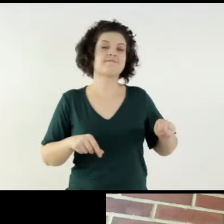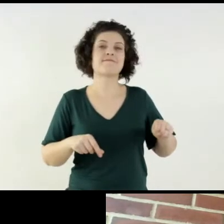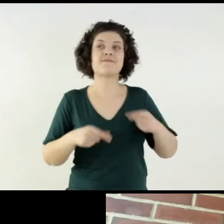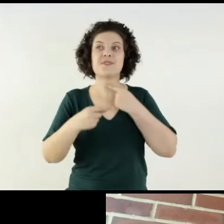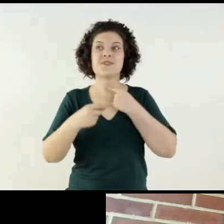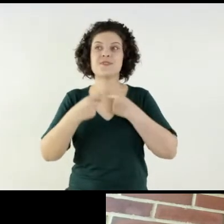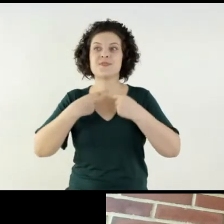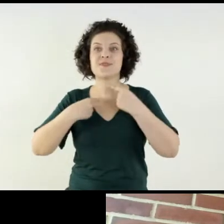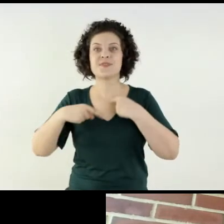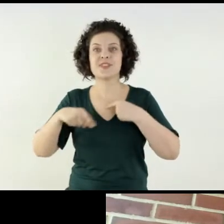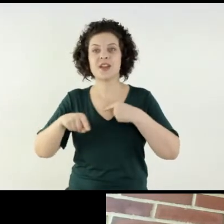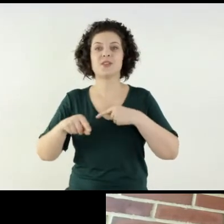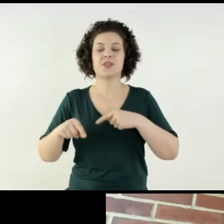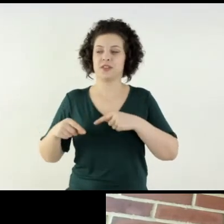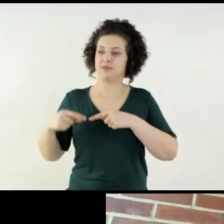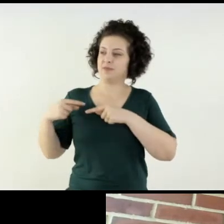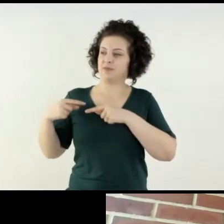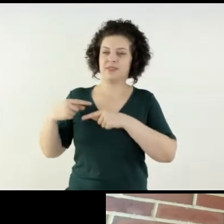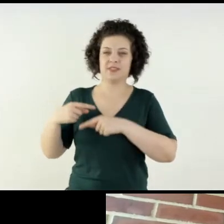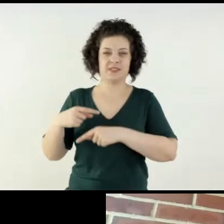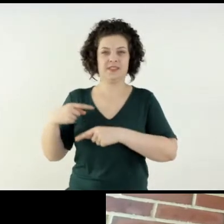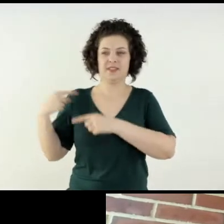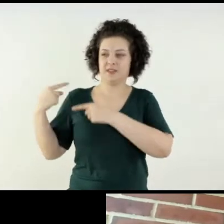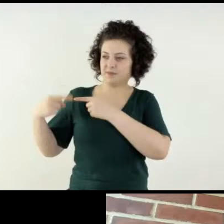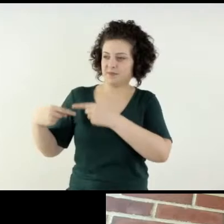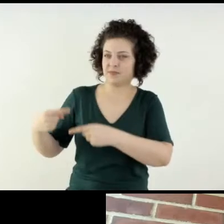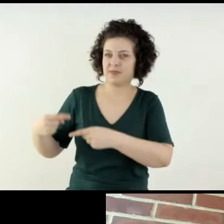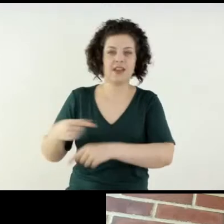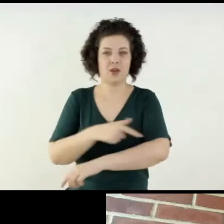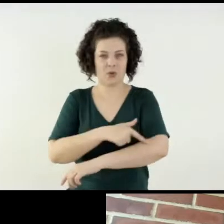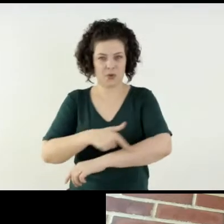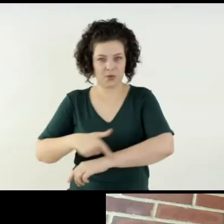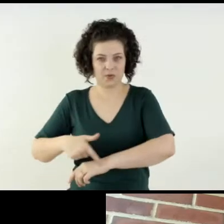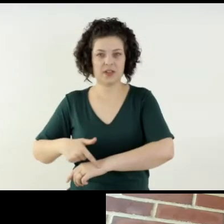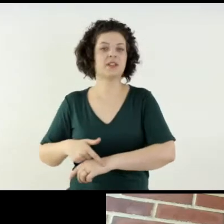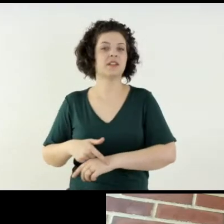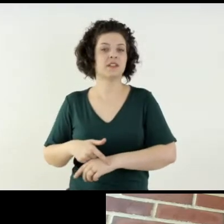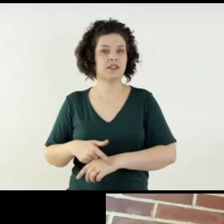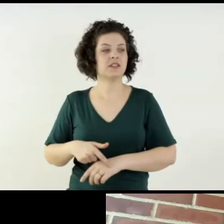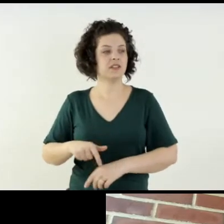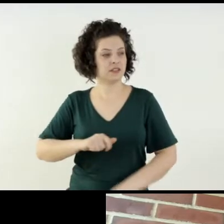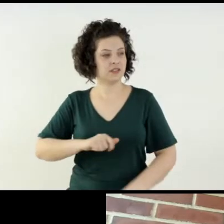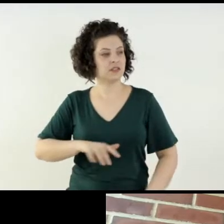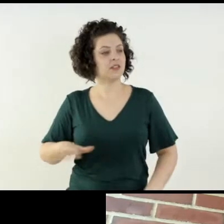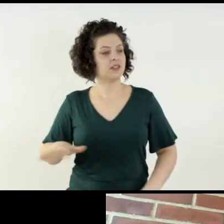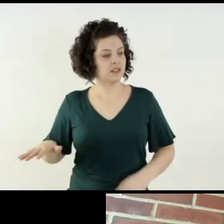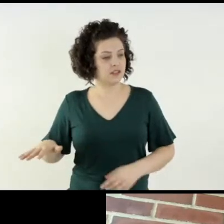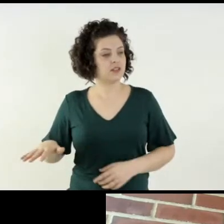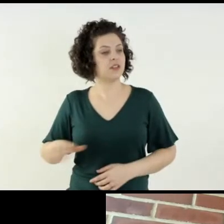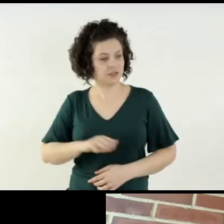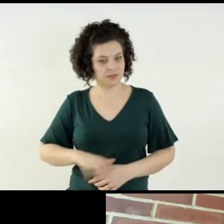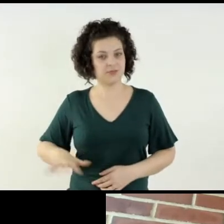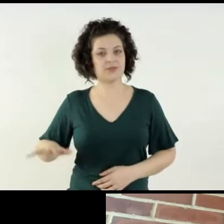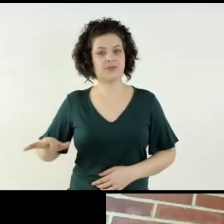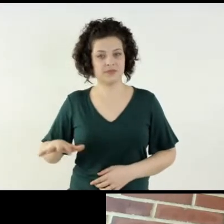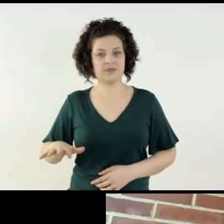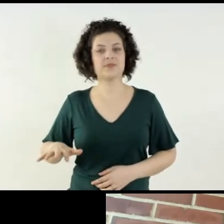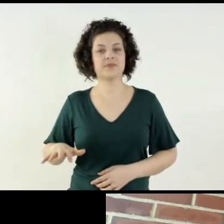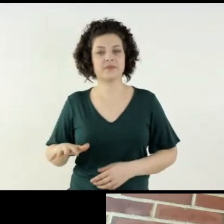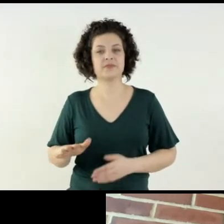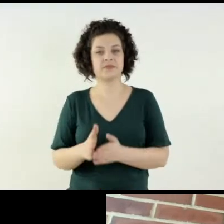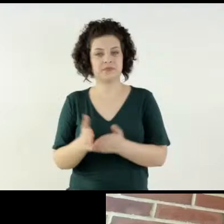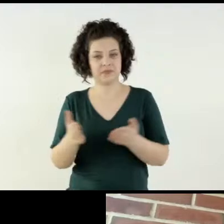And it's really beautiful to hold that book in your hands because it is true the pages that are printed on a